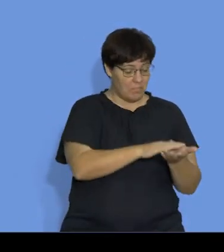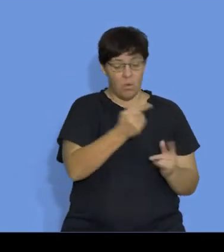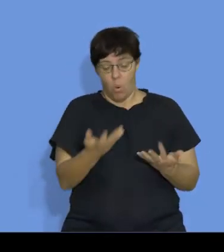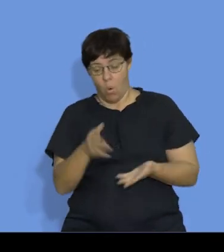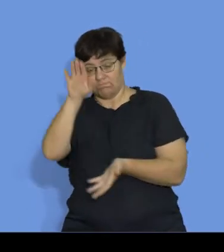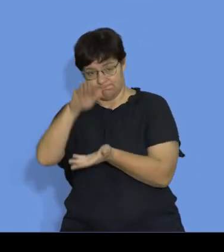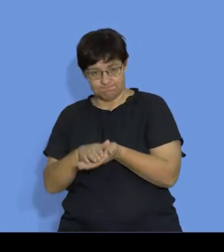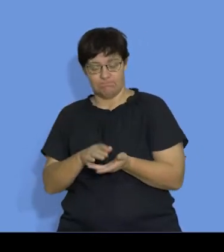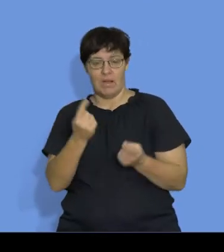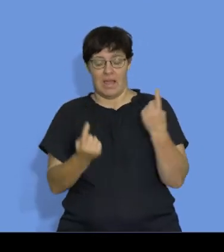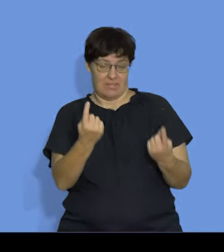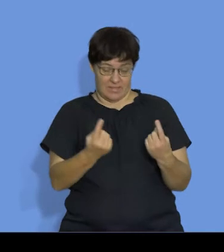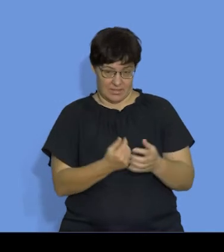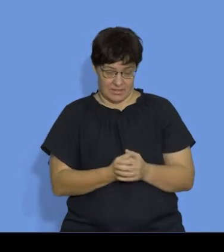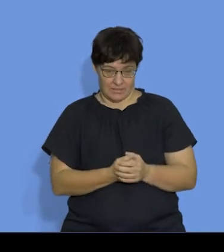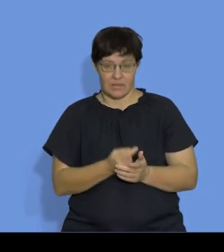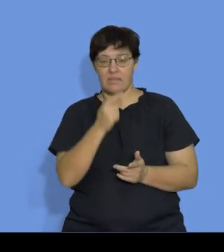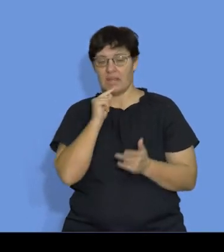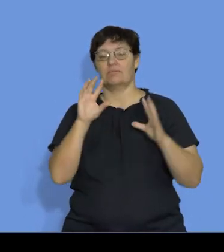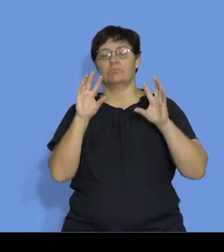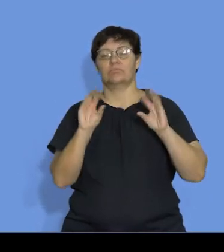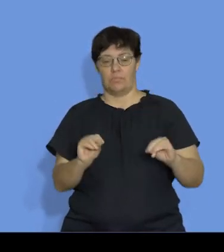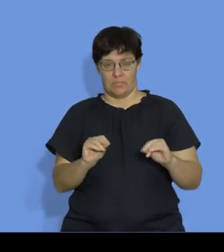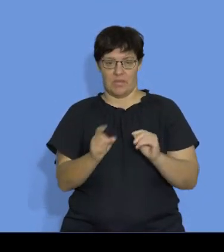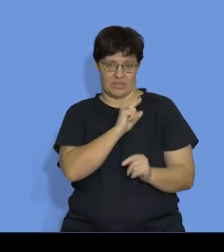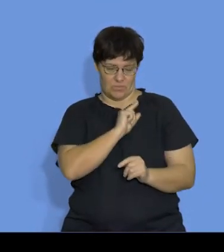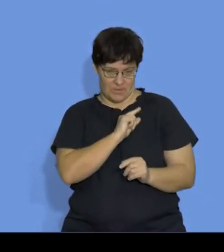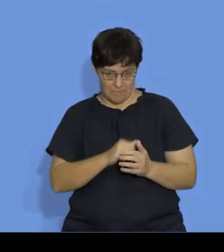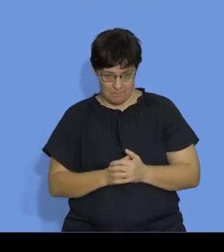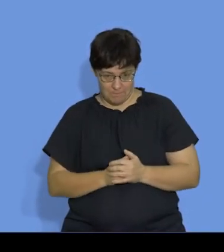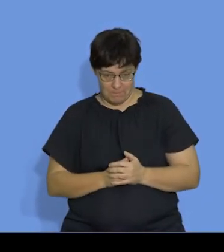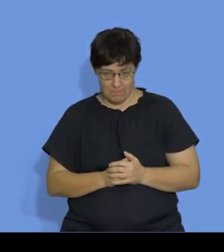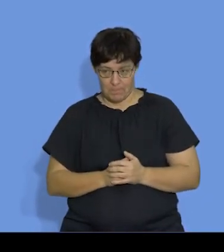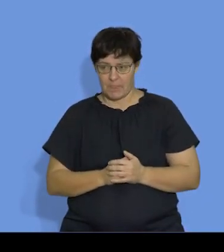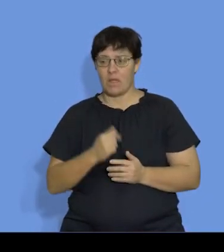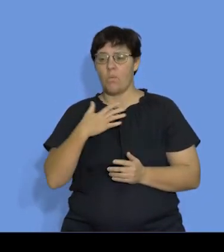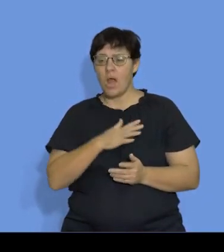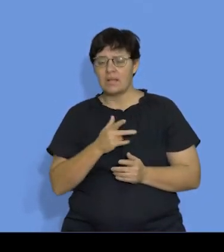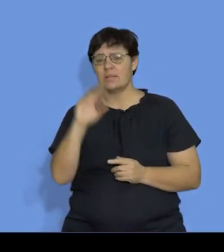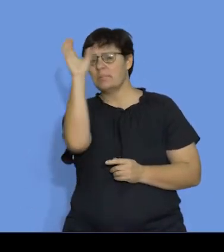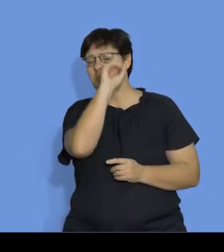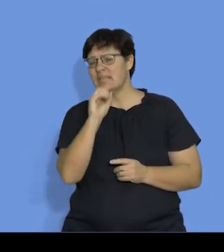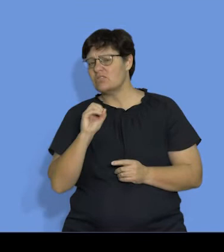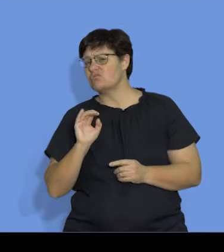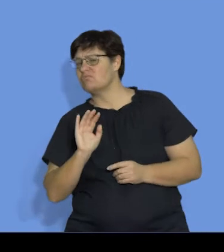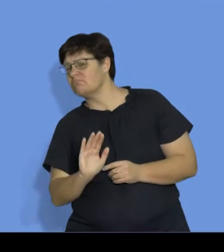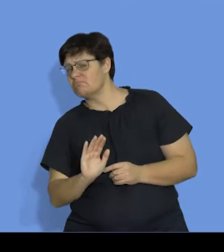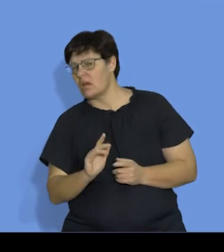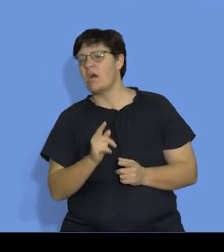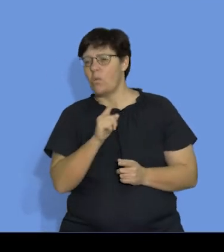up, and then the reaction stops for that reason. So we want to determine the percentage yield given